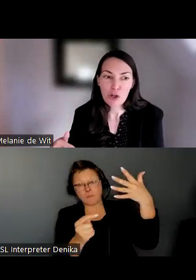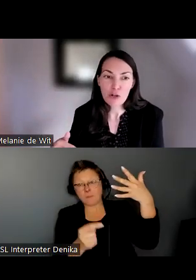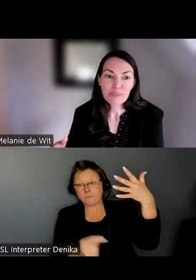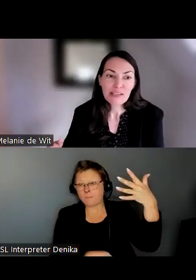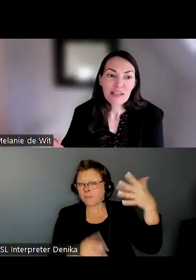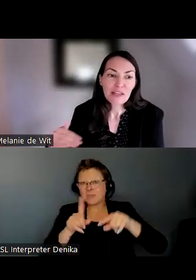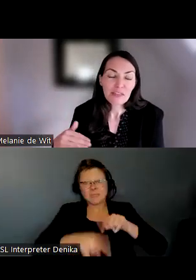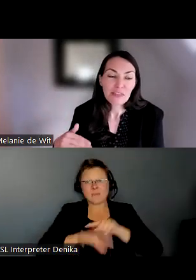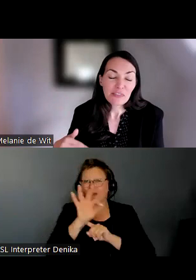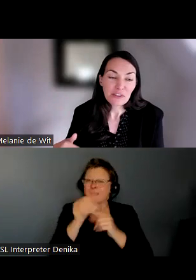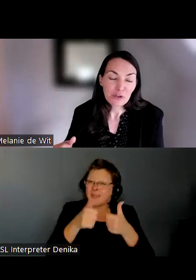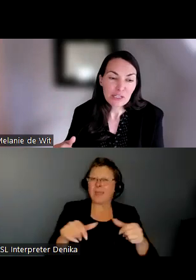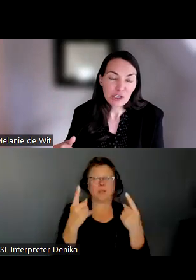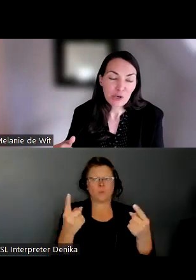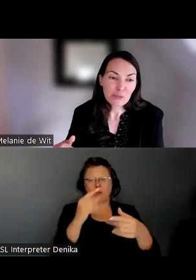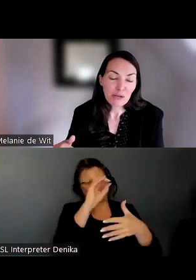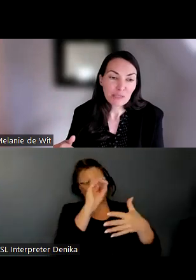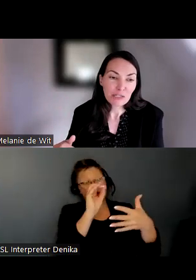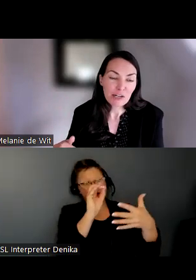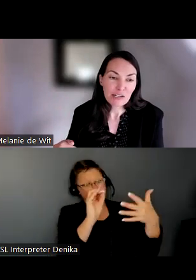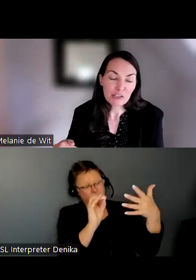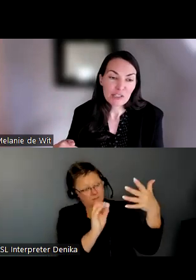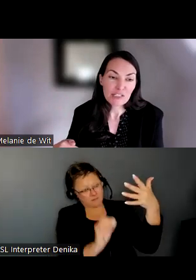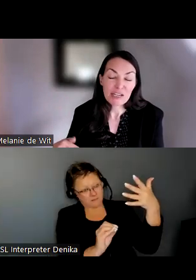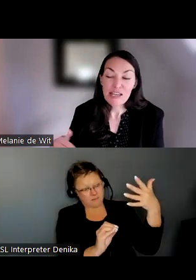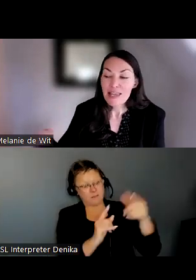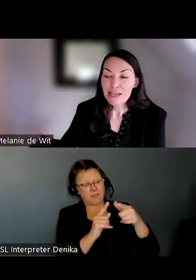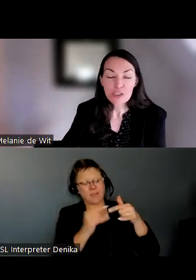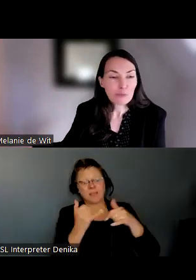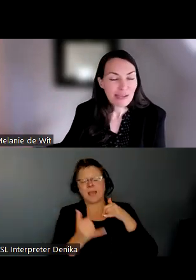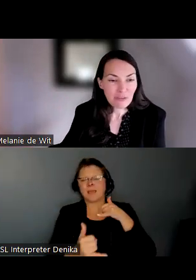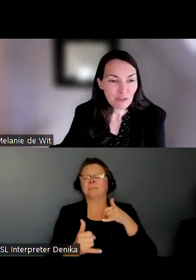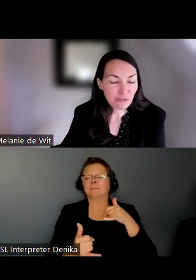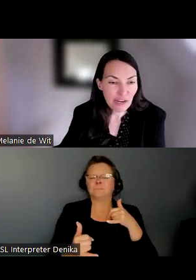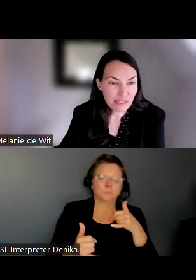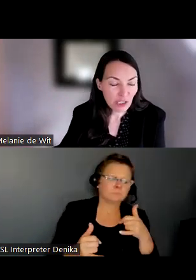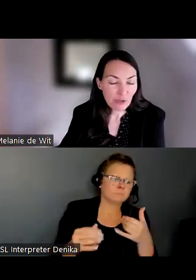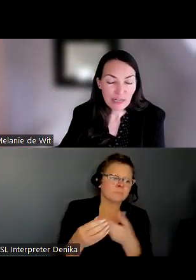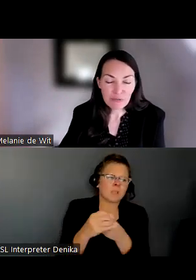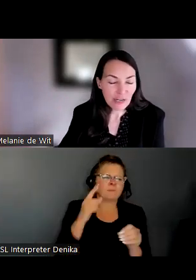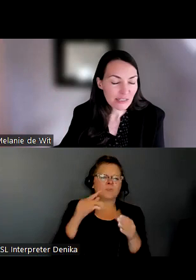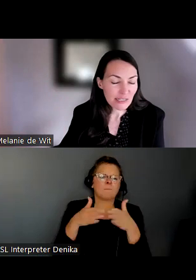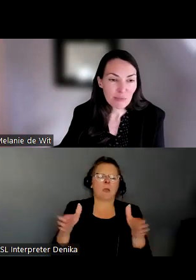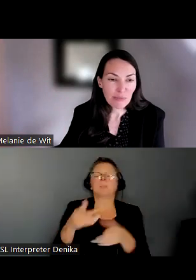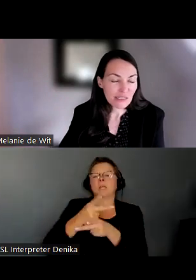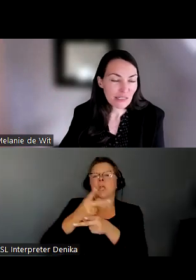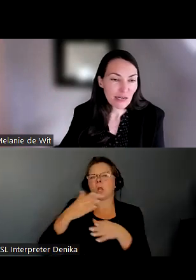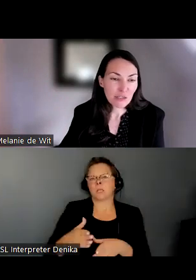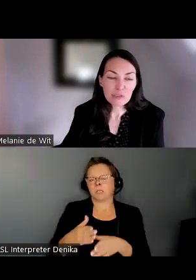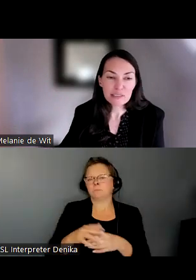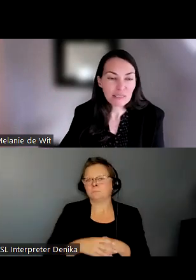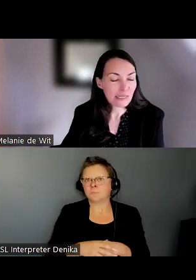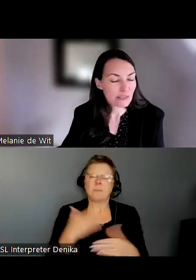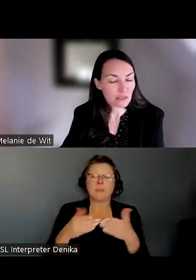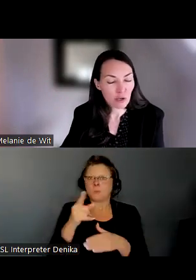at all, then they're going to go with the public guardian and trustee. And you may have a friend, a great friend at the bedside